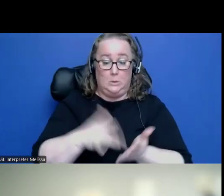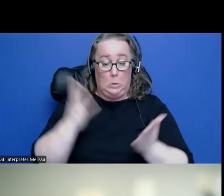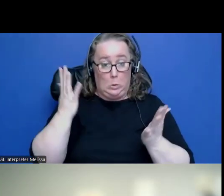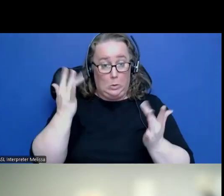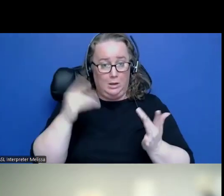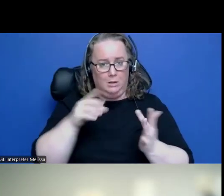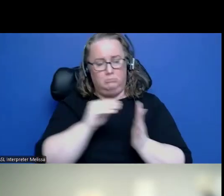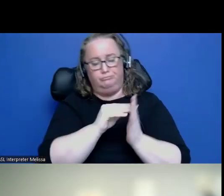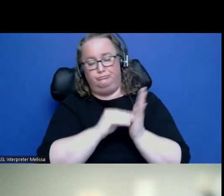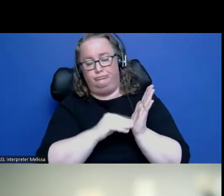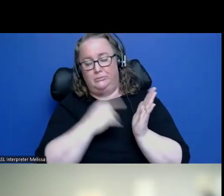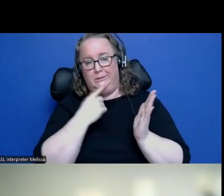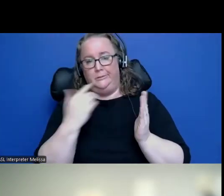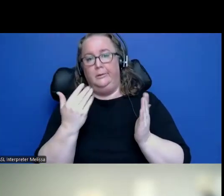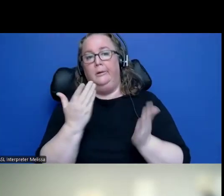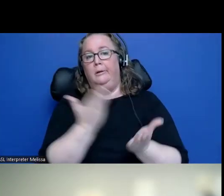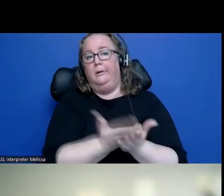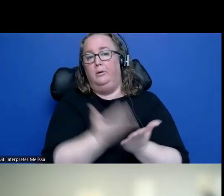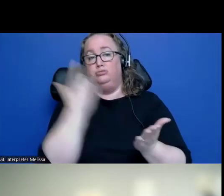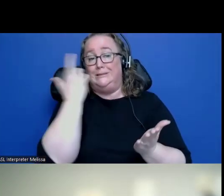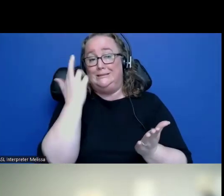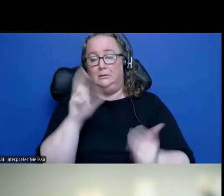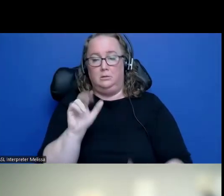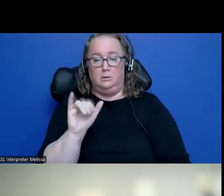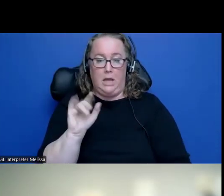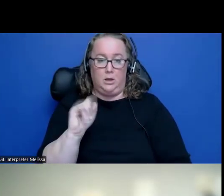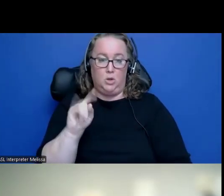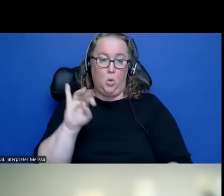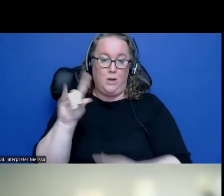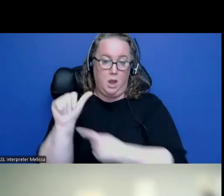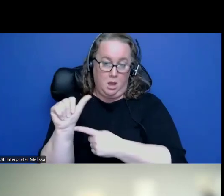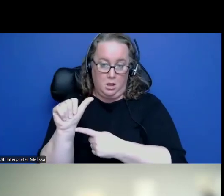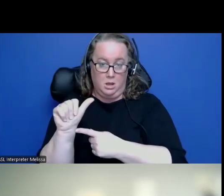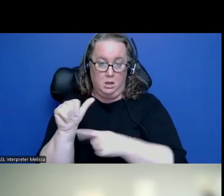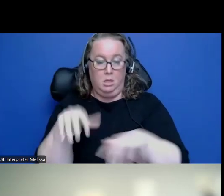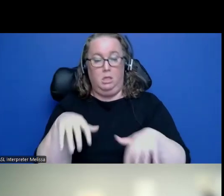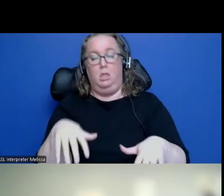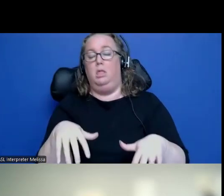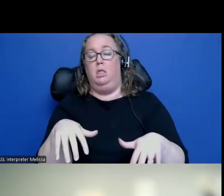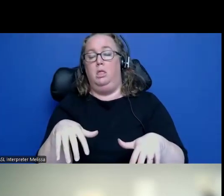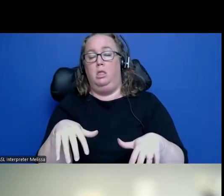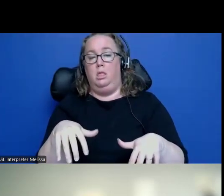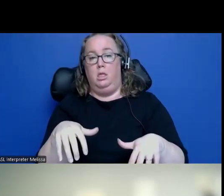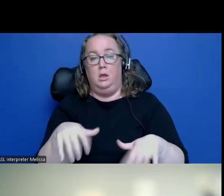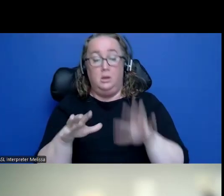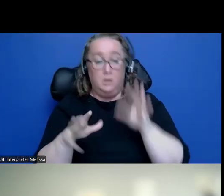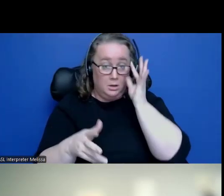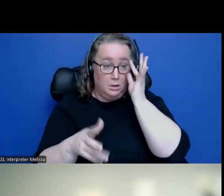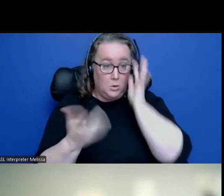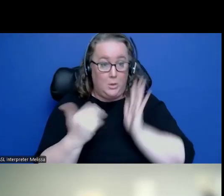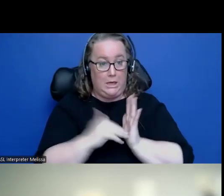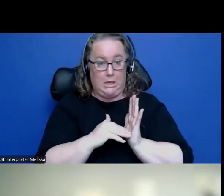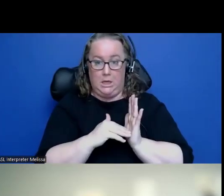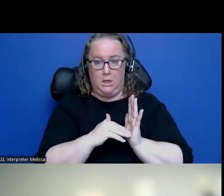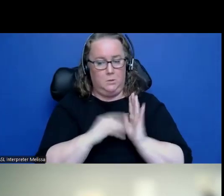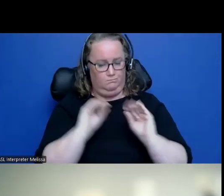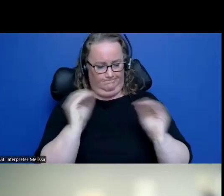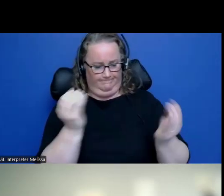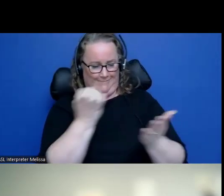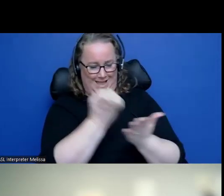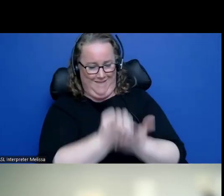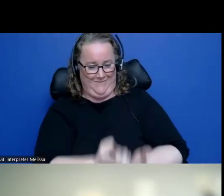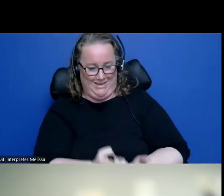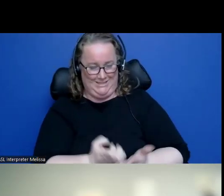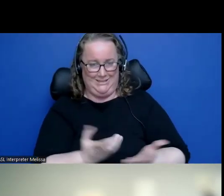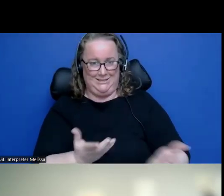assessment and justification for the IDO of catatonia. despite evidence that